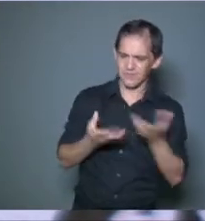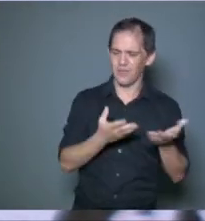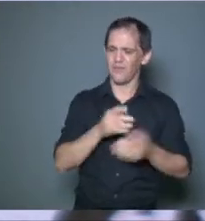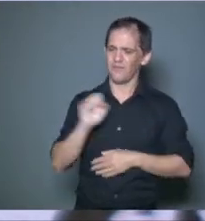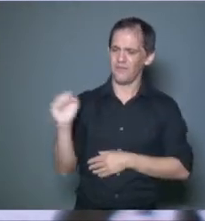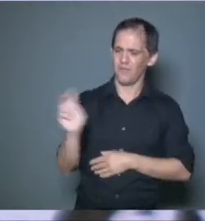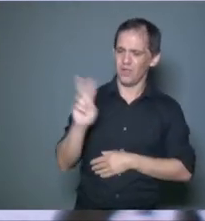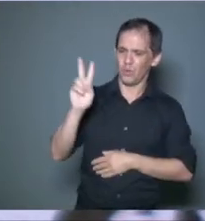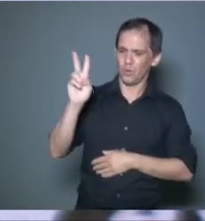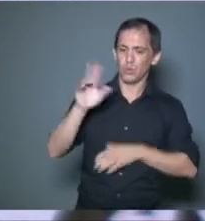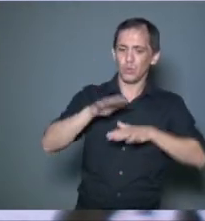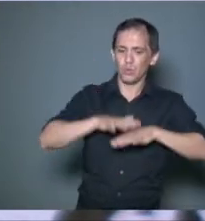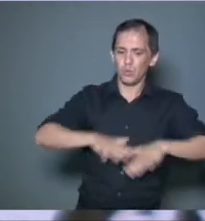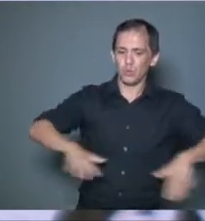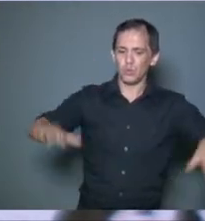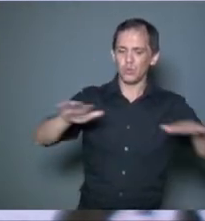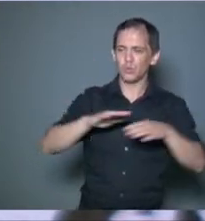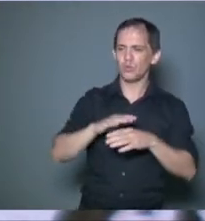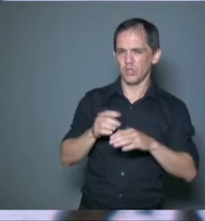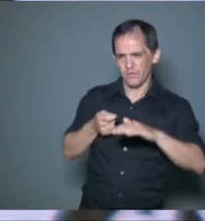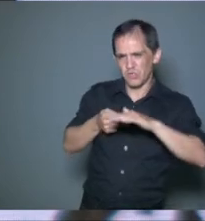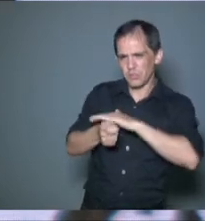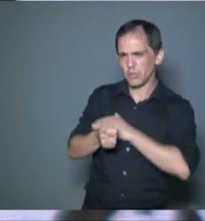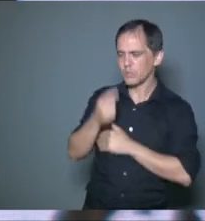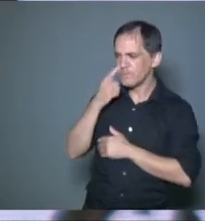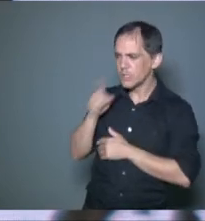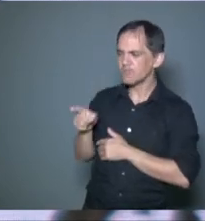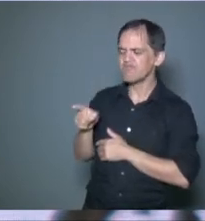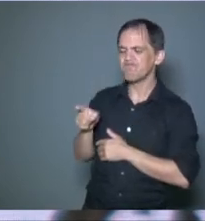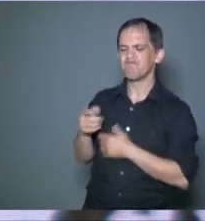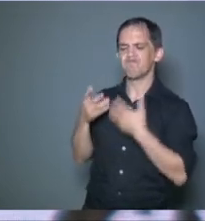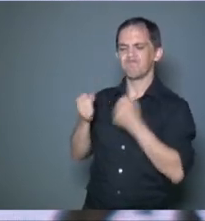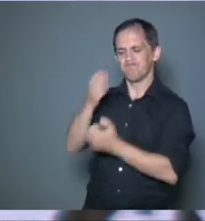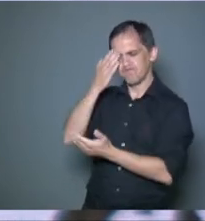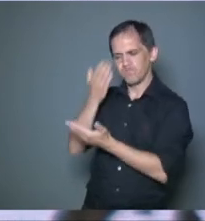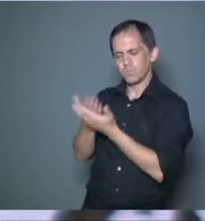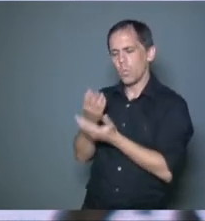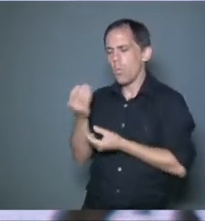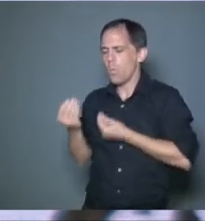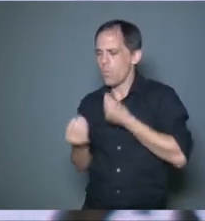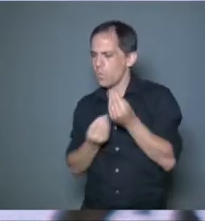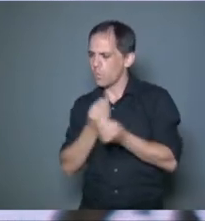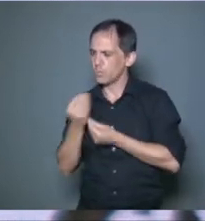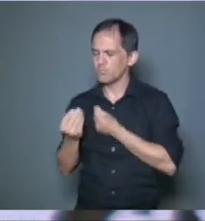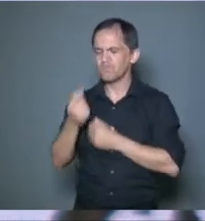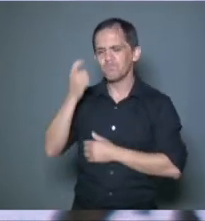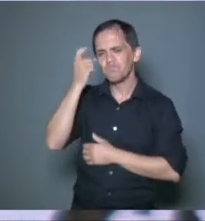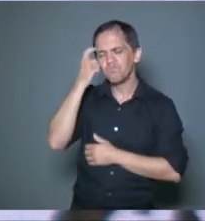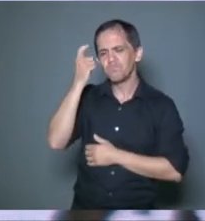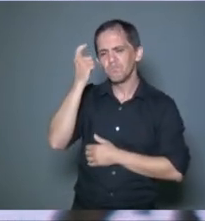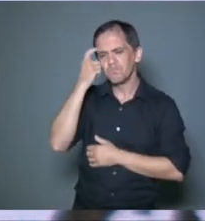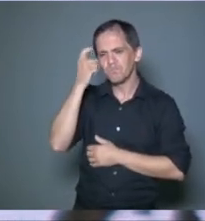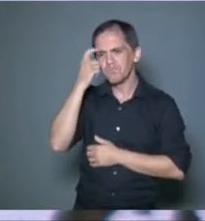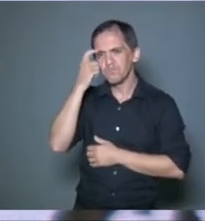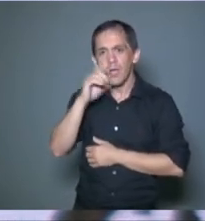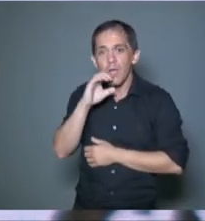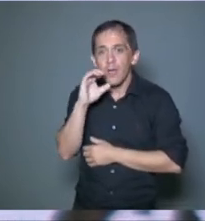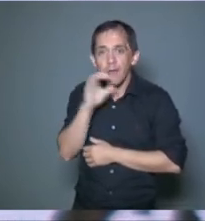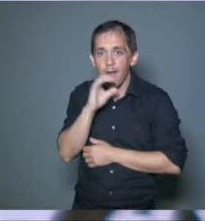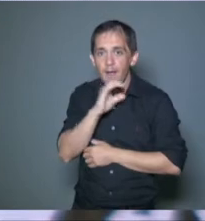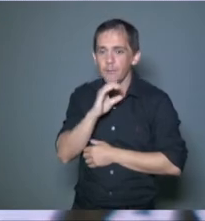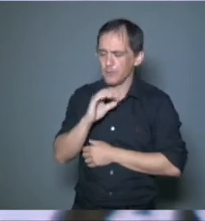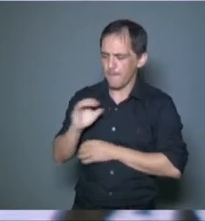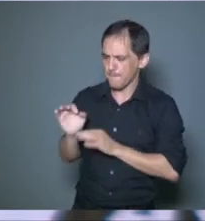We wanted to be able to use sustainability and create value for the company's investors